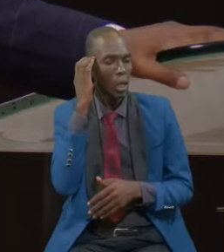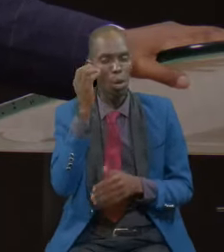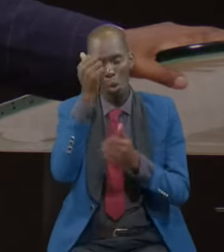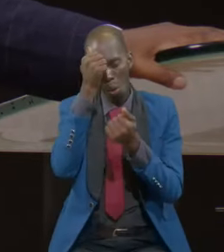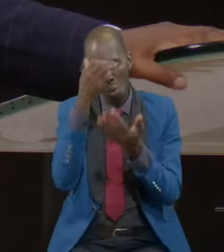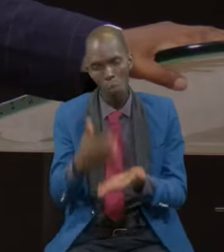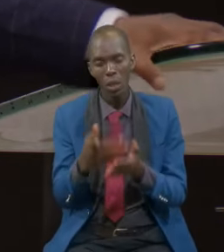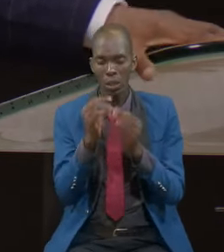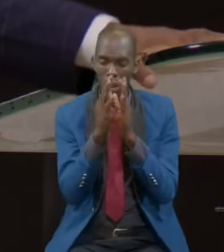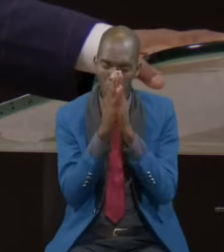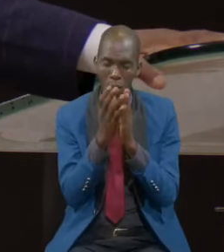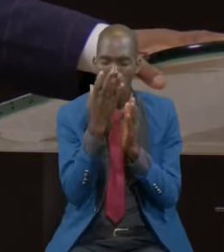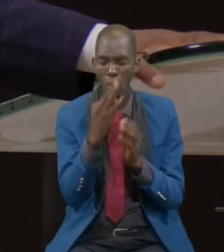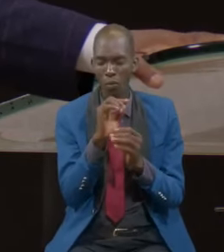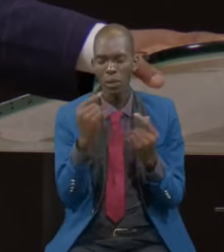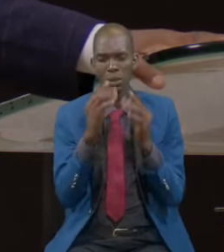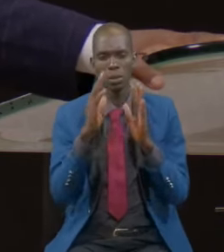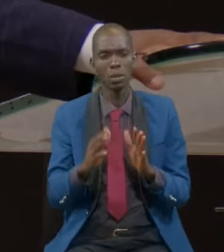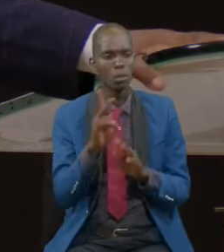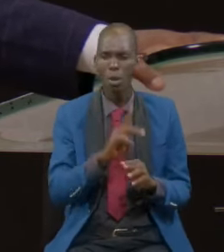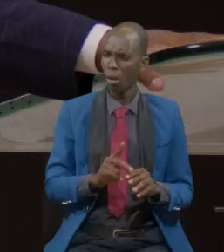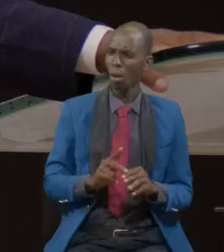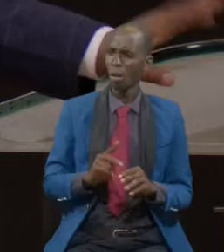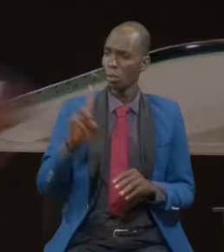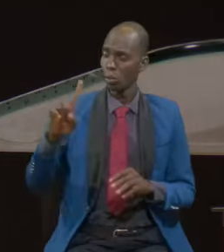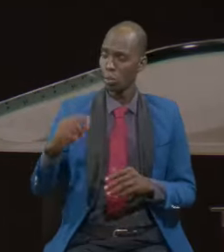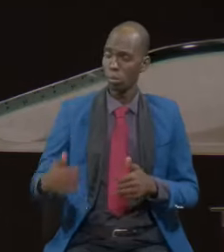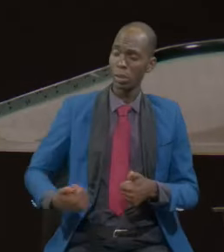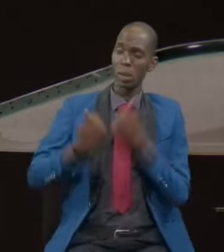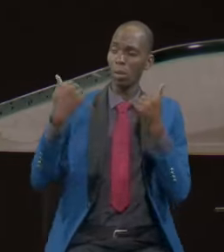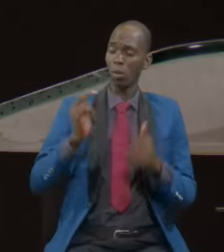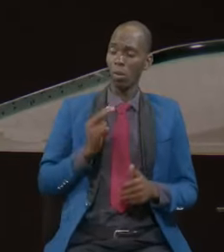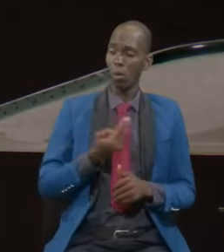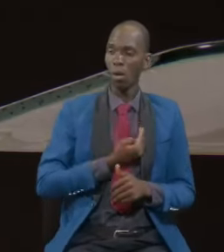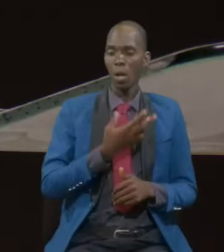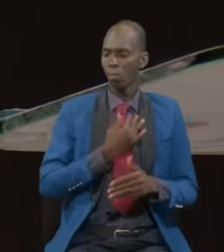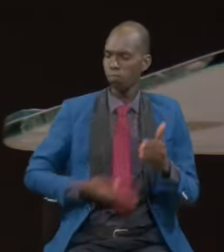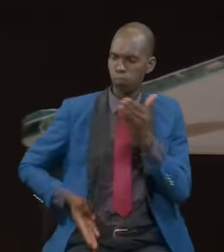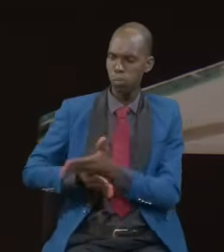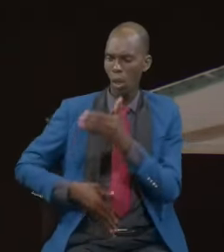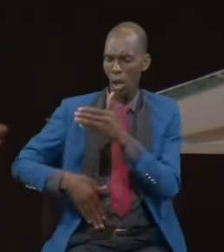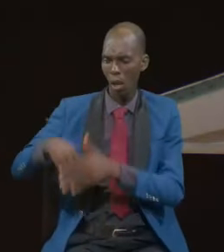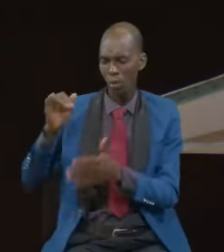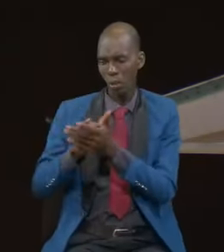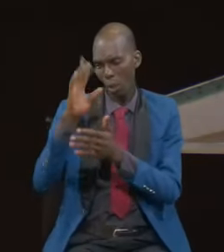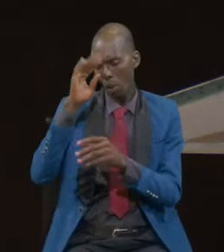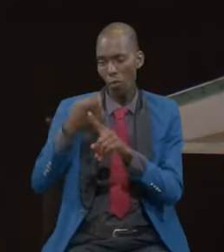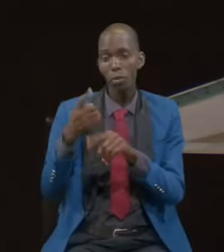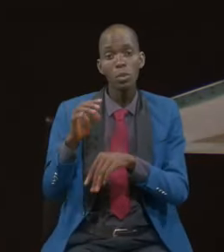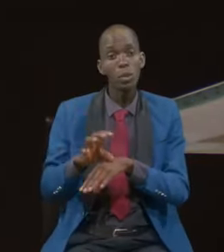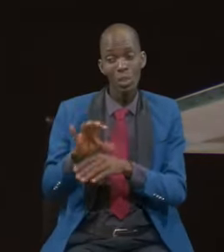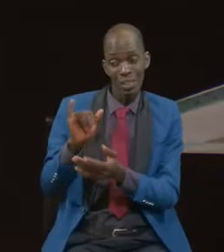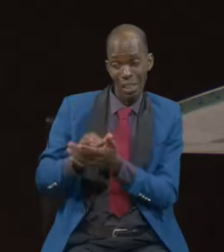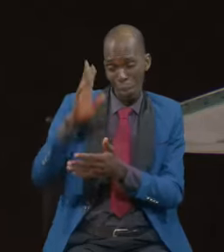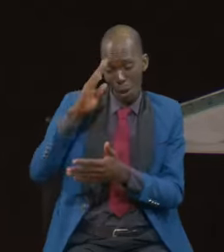not have heard him. They said, are you teaching us? They drove him out. That man, even as a young